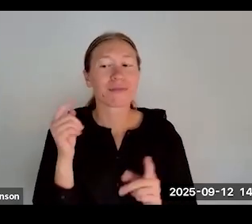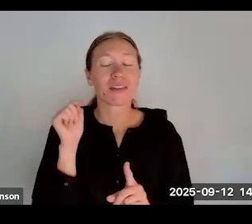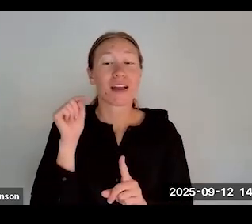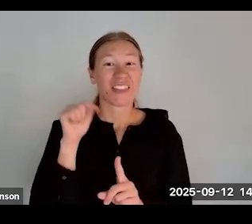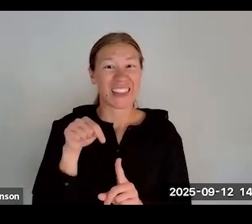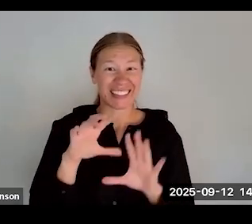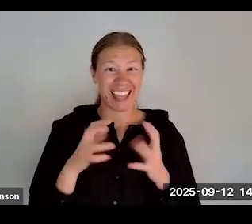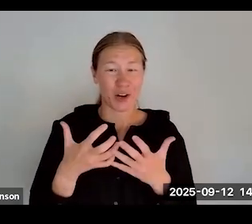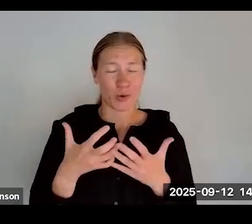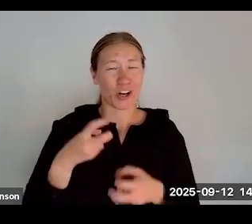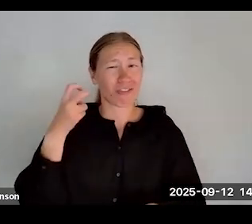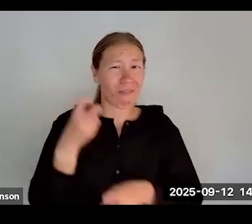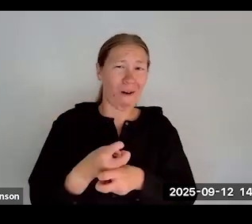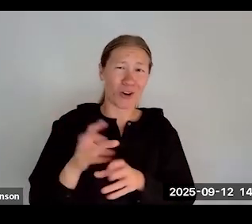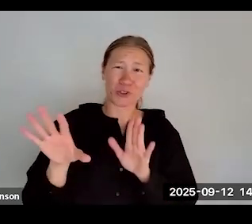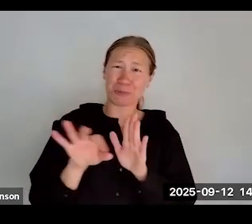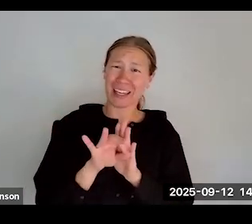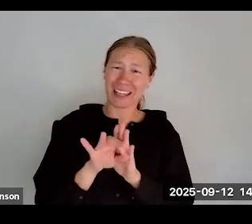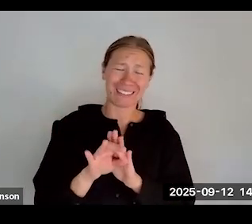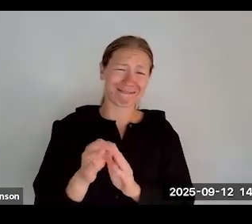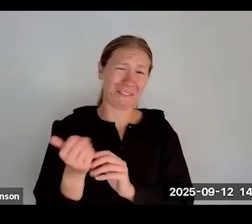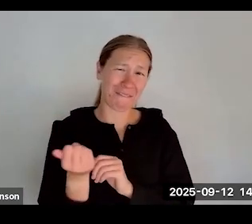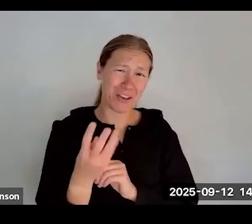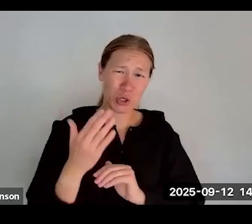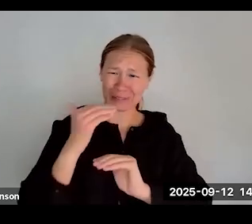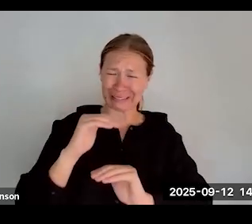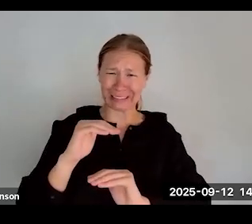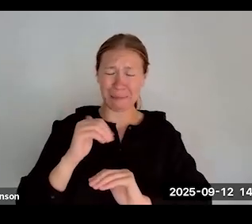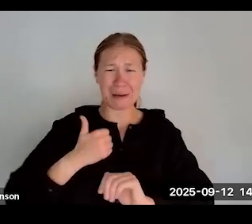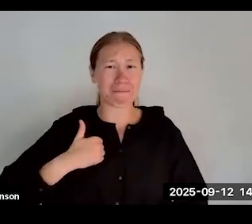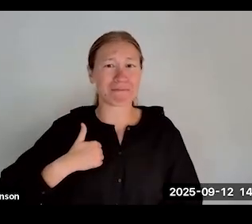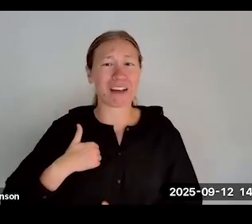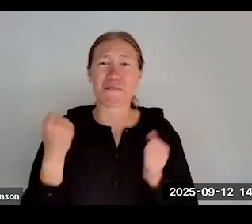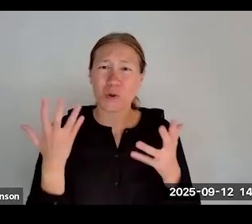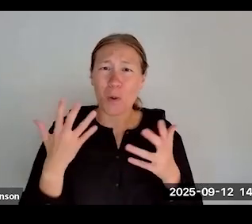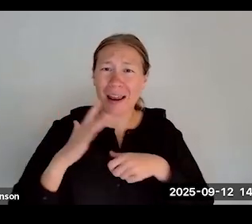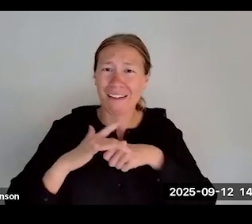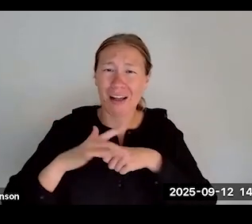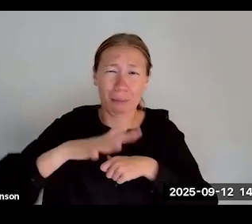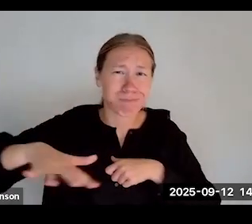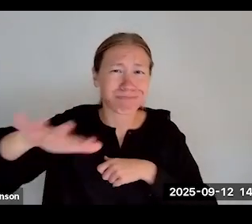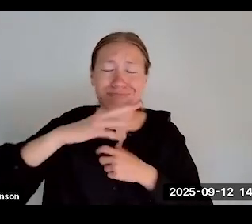category was the hardest to pick only a few. There's so many great ones out there.